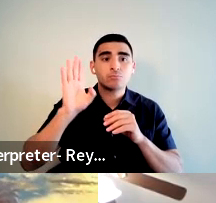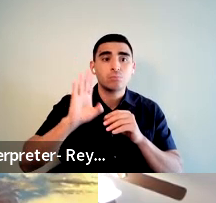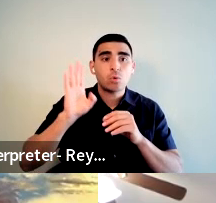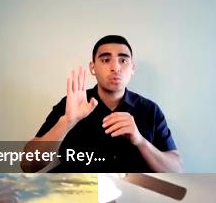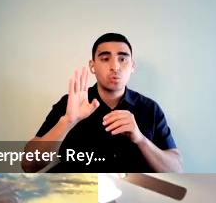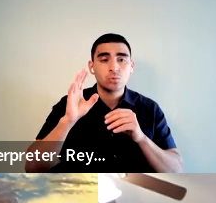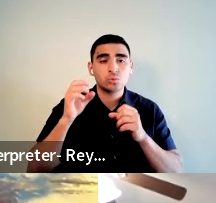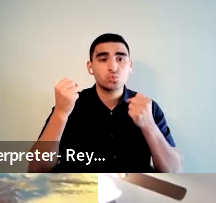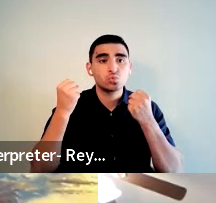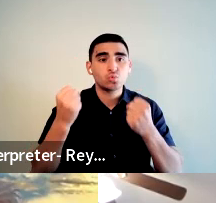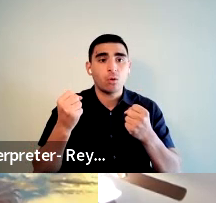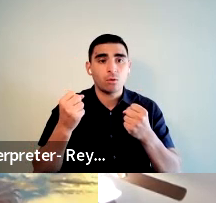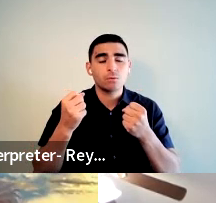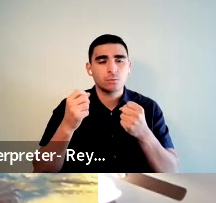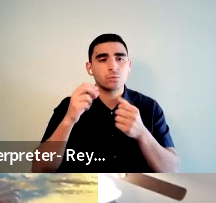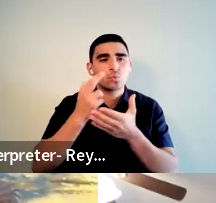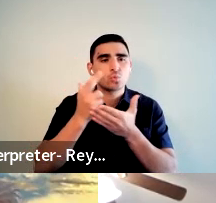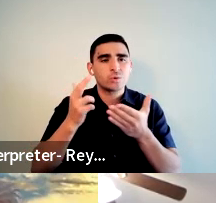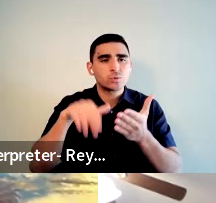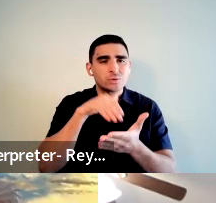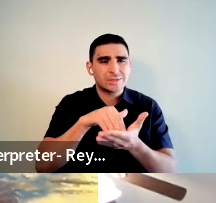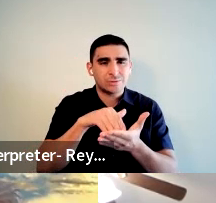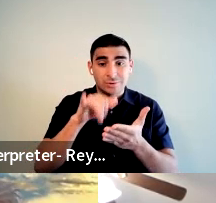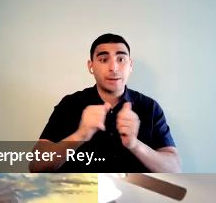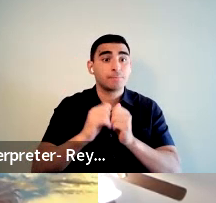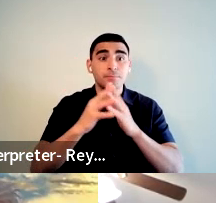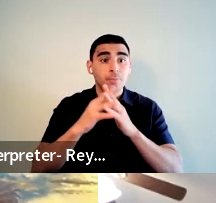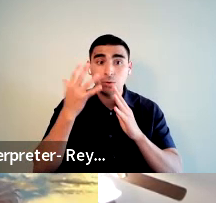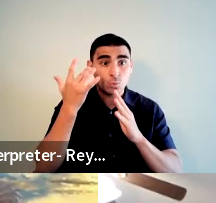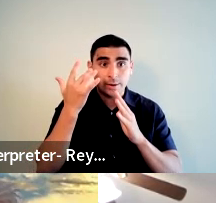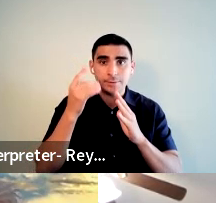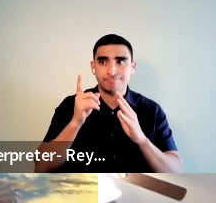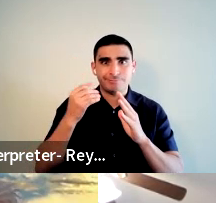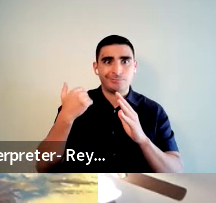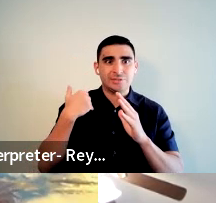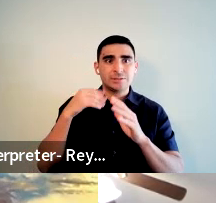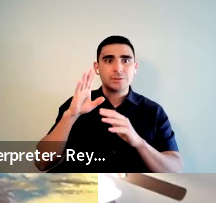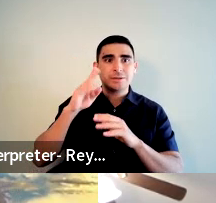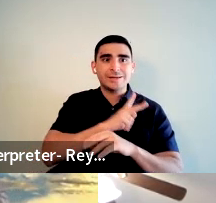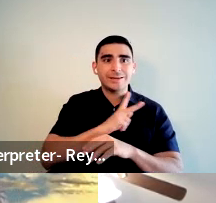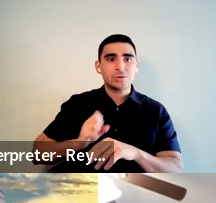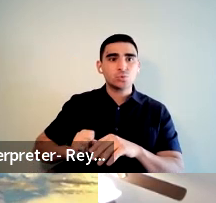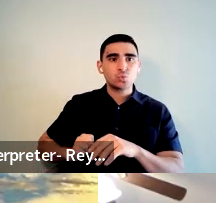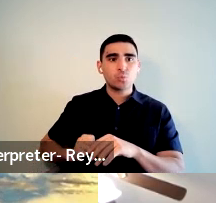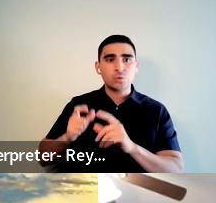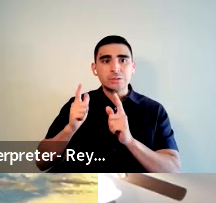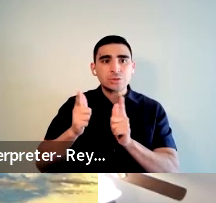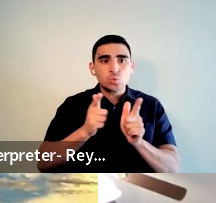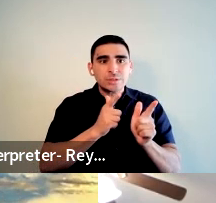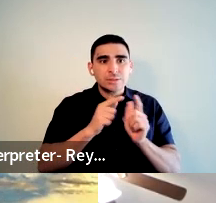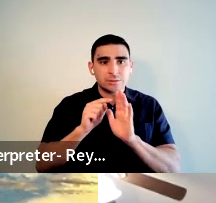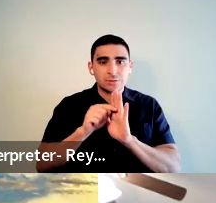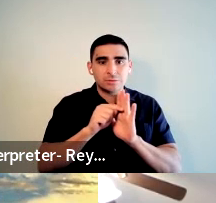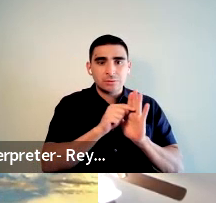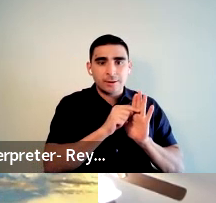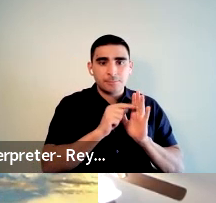Soopers incident. And it involved a lot of different ideas in